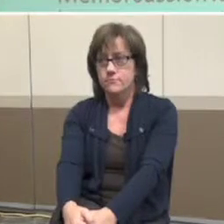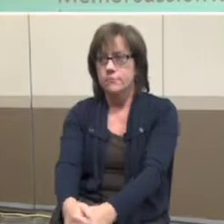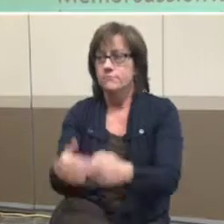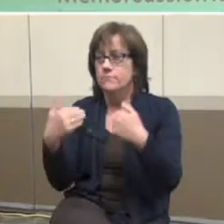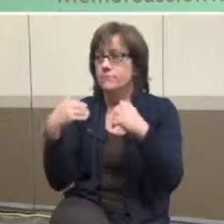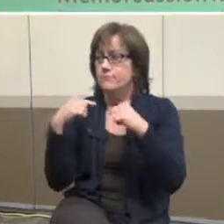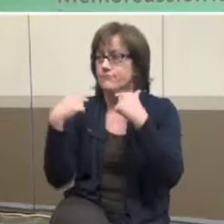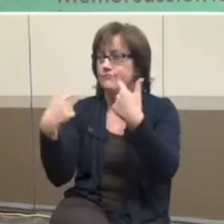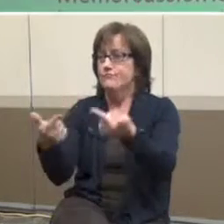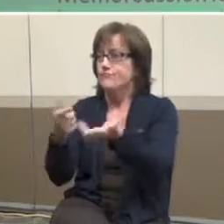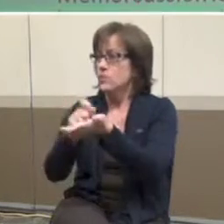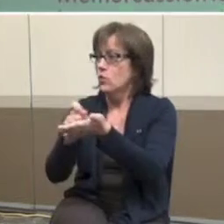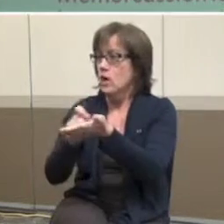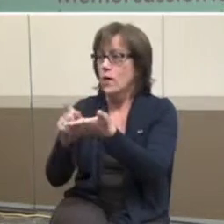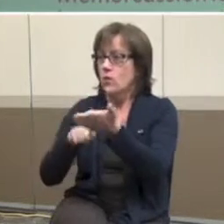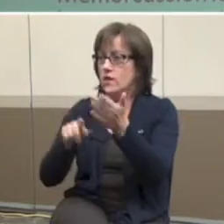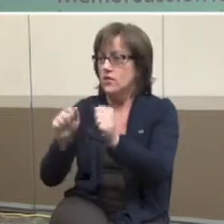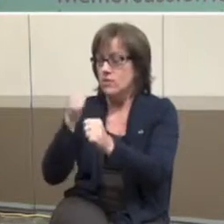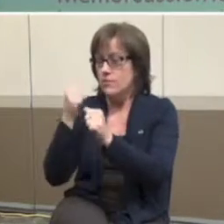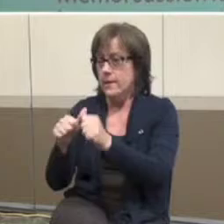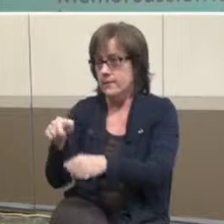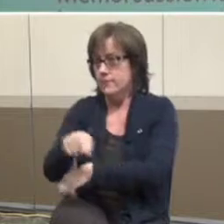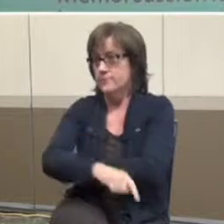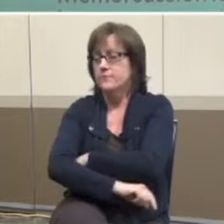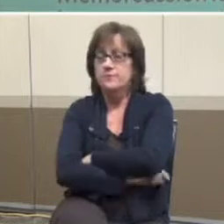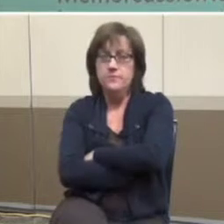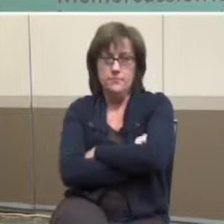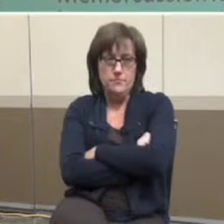Okay, so write what you remember.